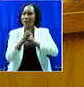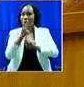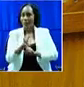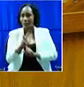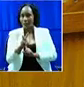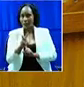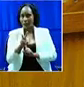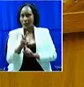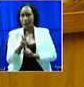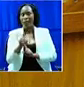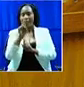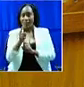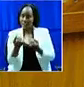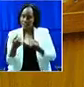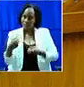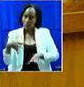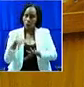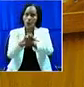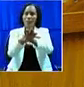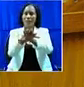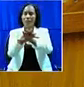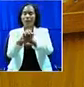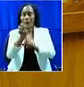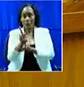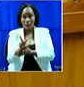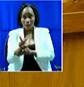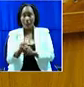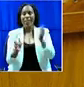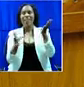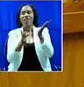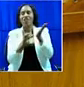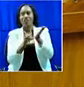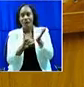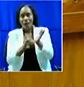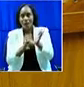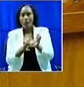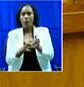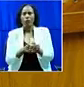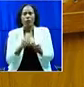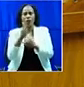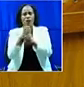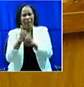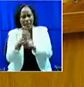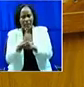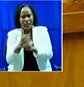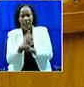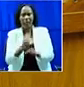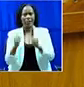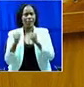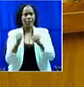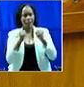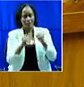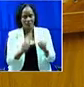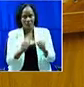This will be inclusive. It will be digital, green, sustainable, and it